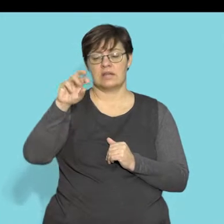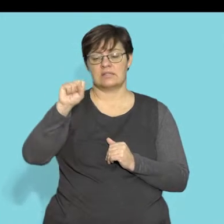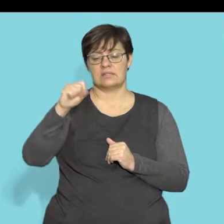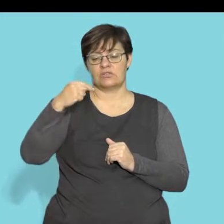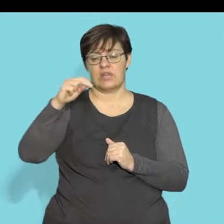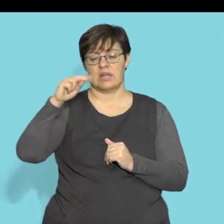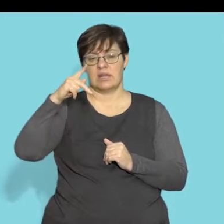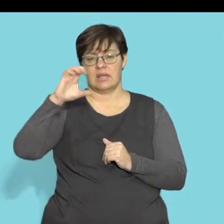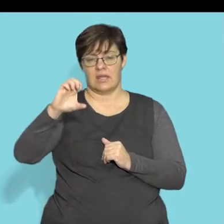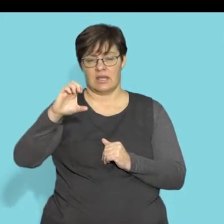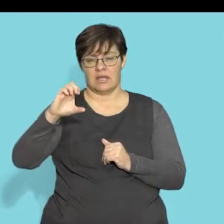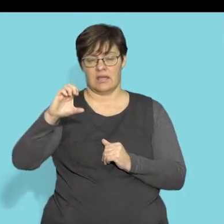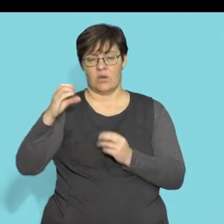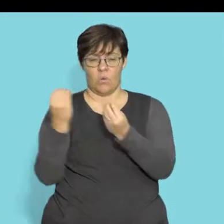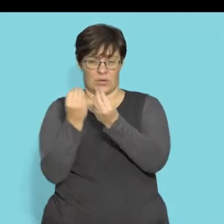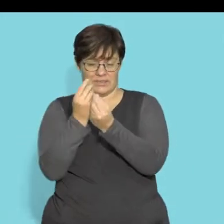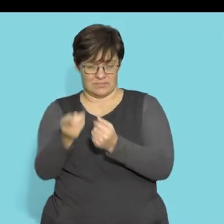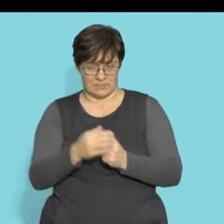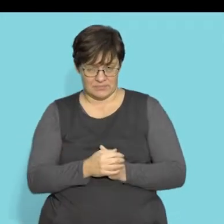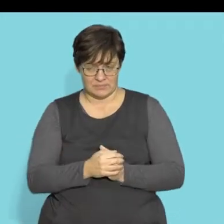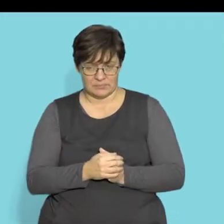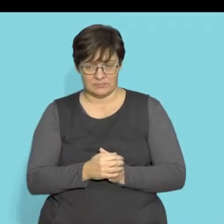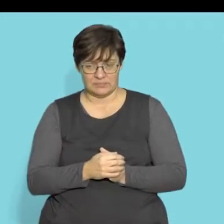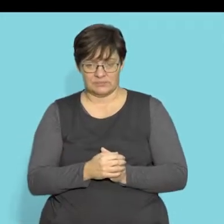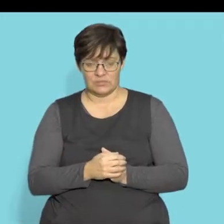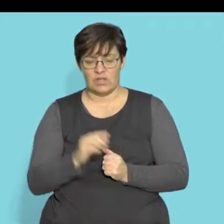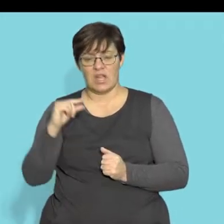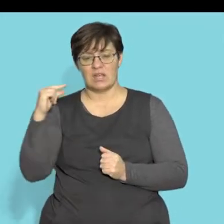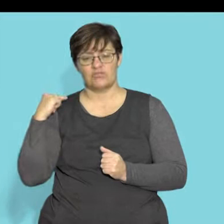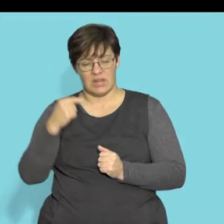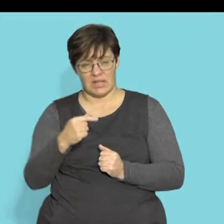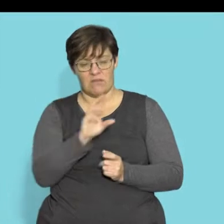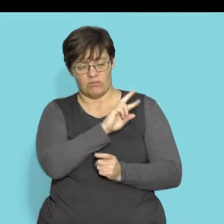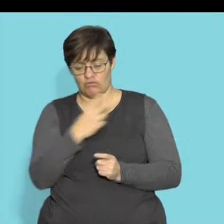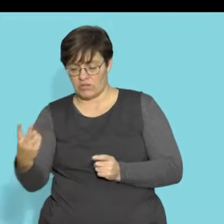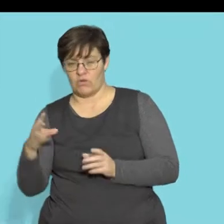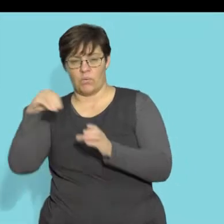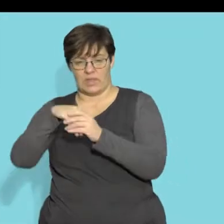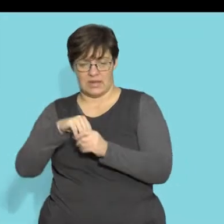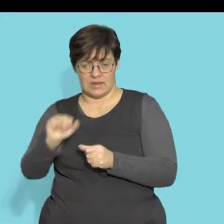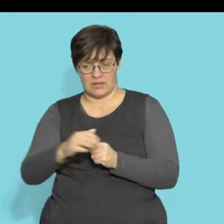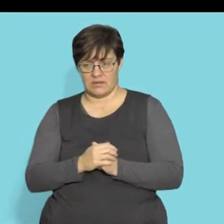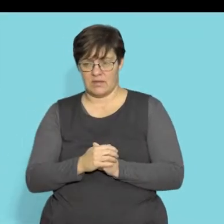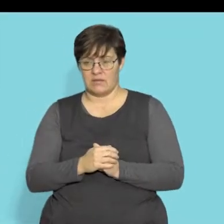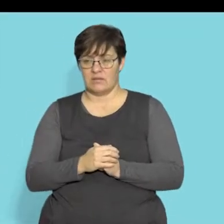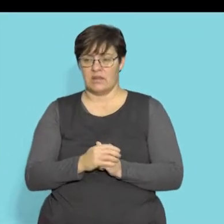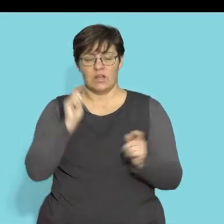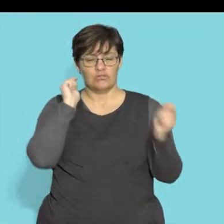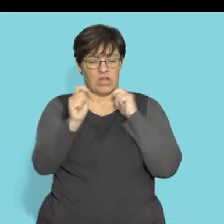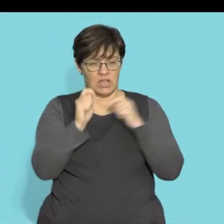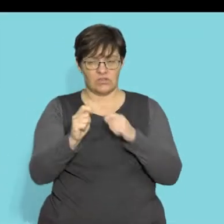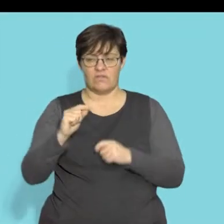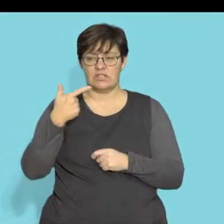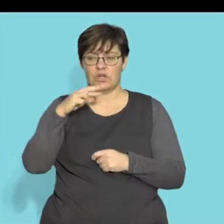transgenic organism. So these individuals have got genetic information transferred into them. The altering of the genome